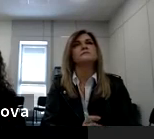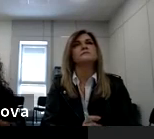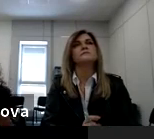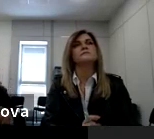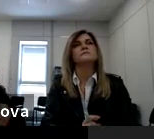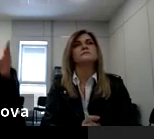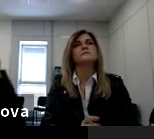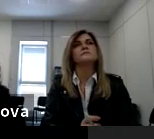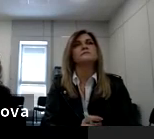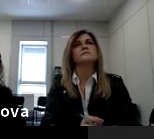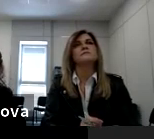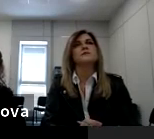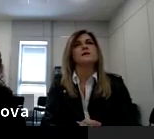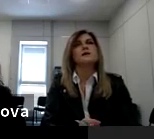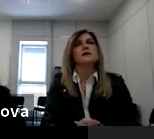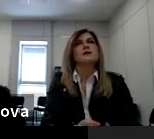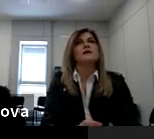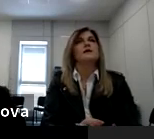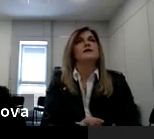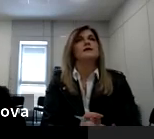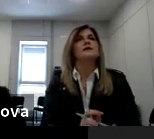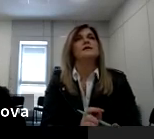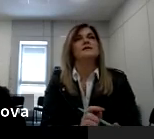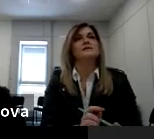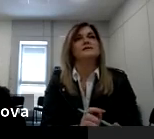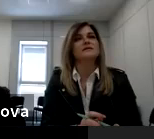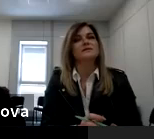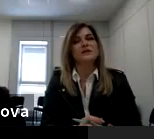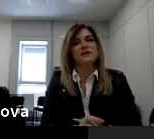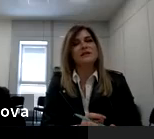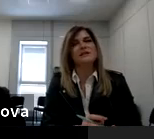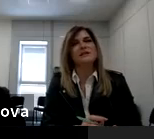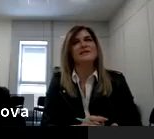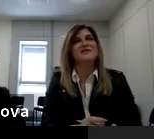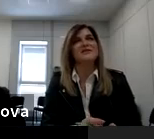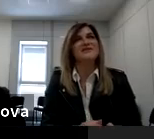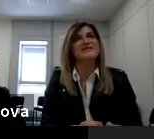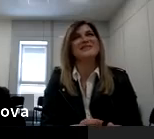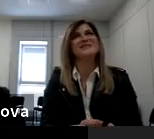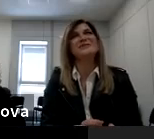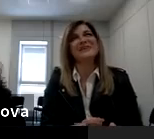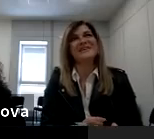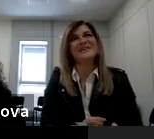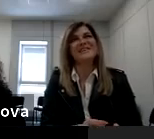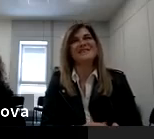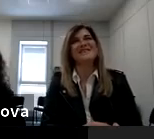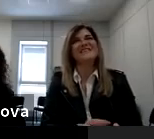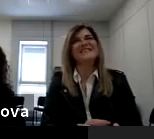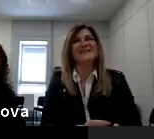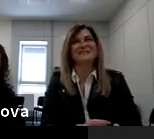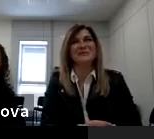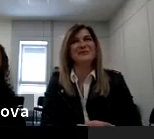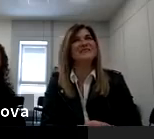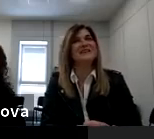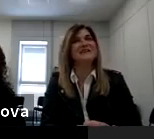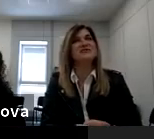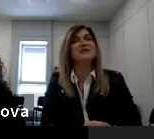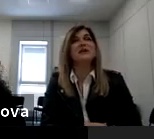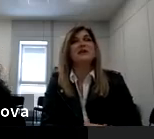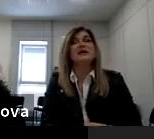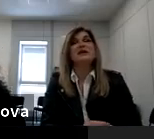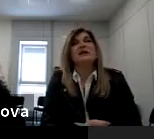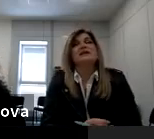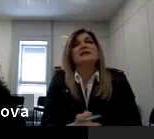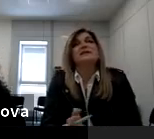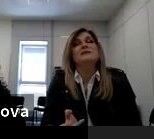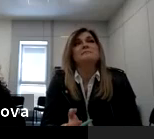And about distinctive features, Elena will tell you. What can I say? I just adore this product, actually.